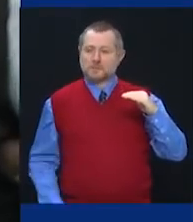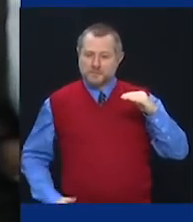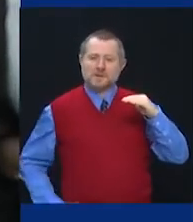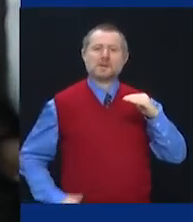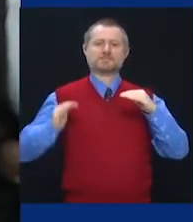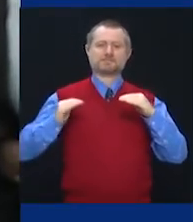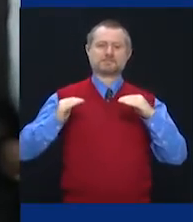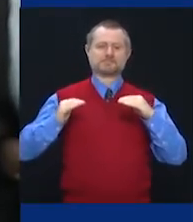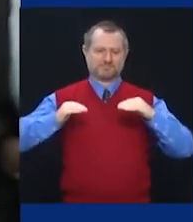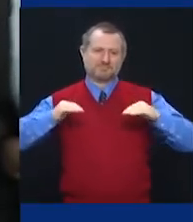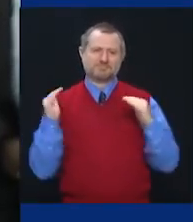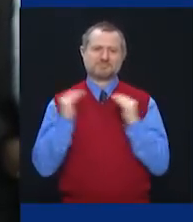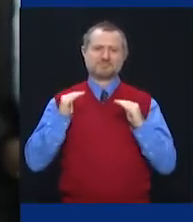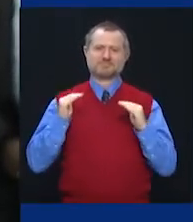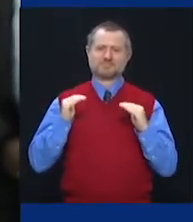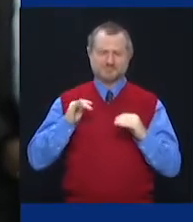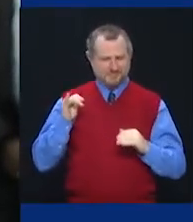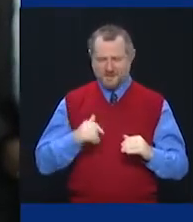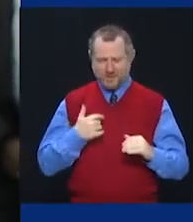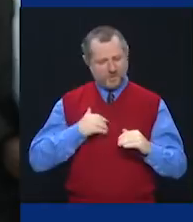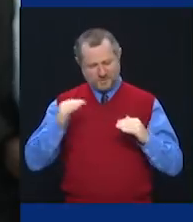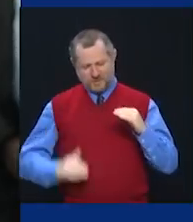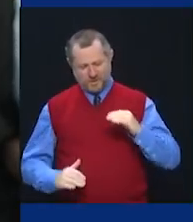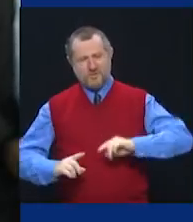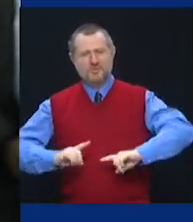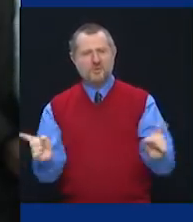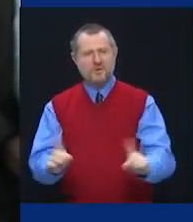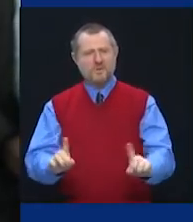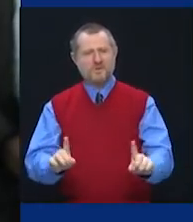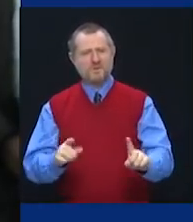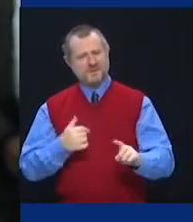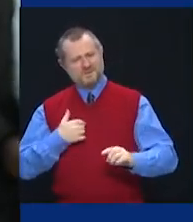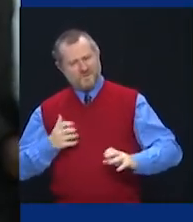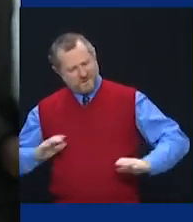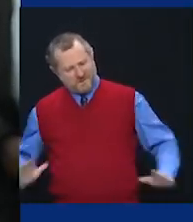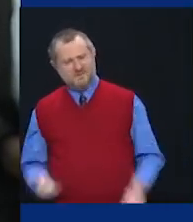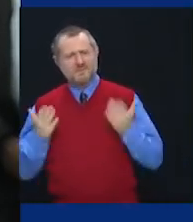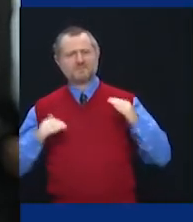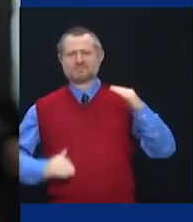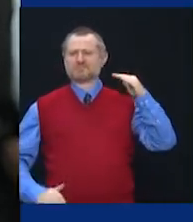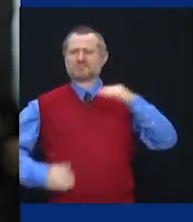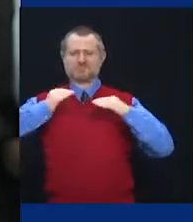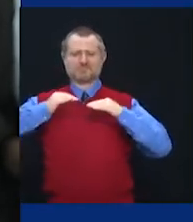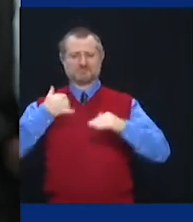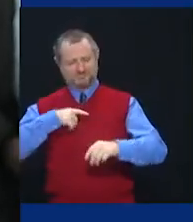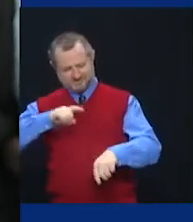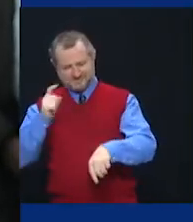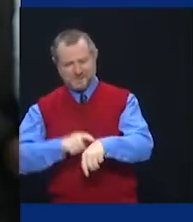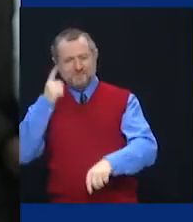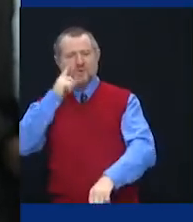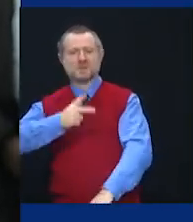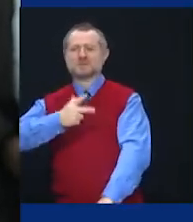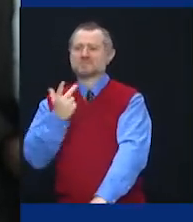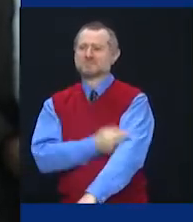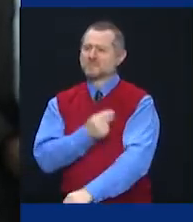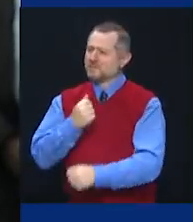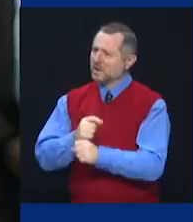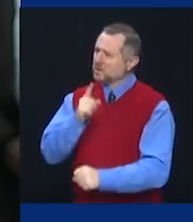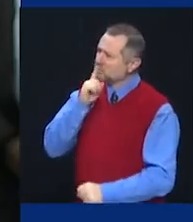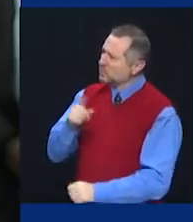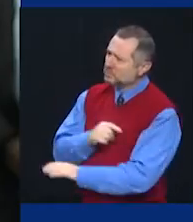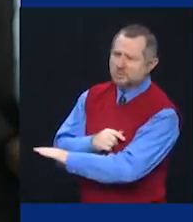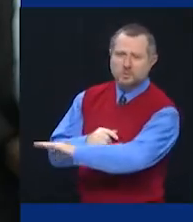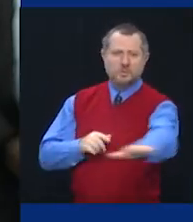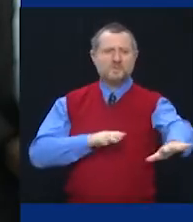brought to this nation and this world. When we do this vaccine, let's make sure it's available to